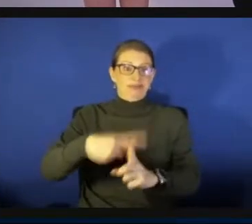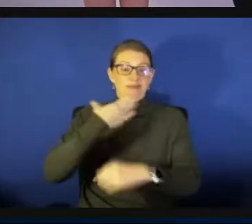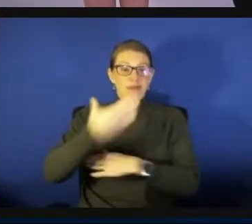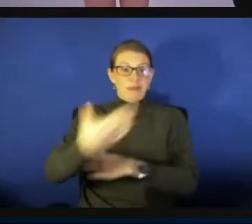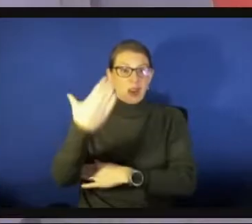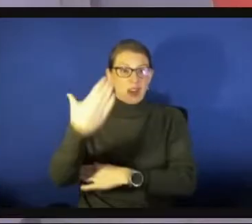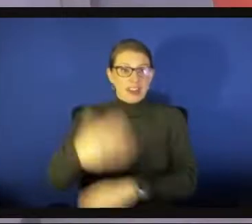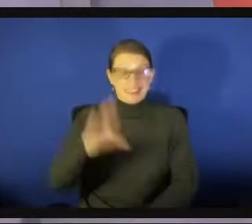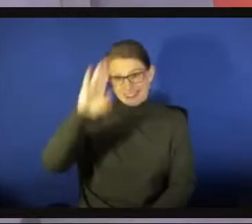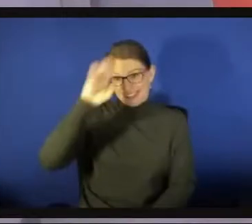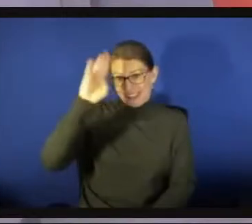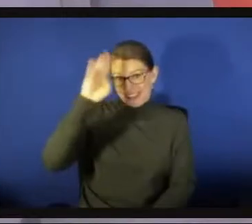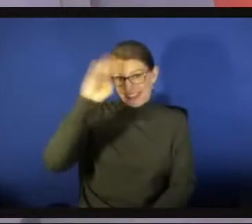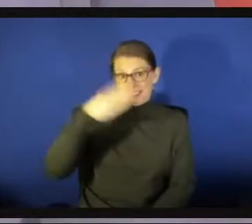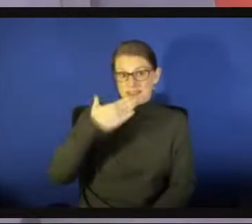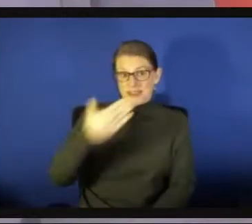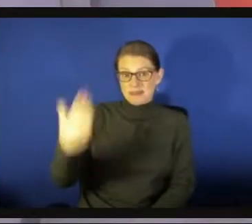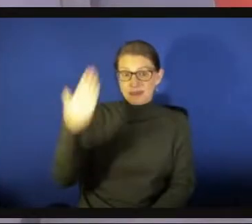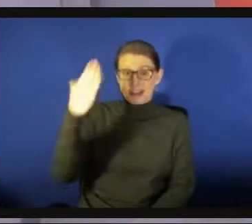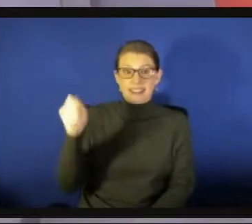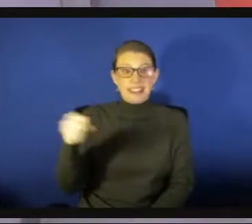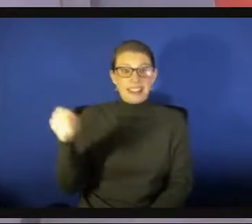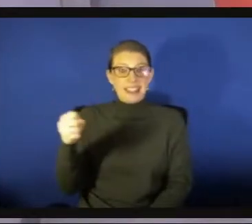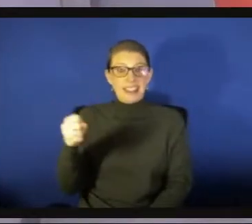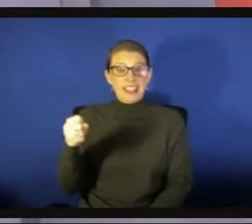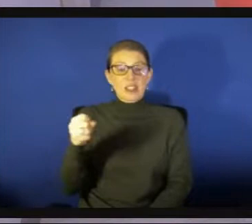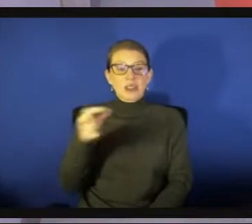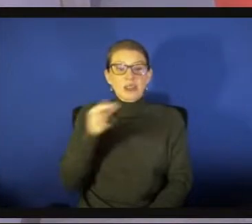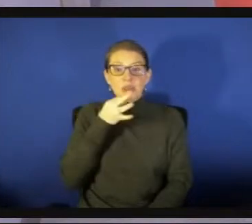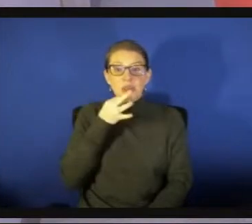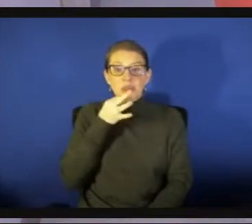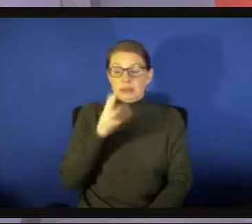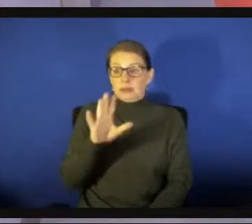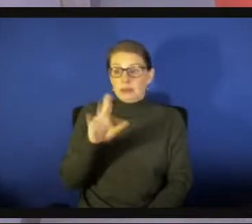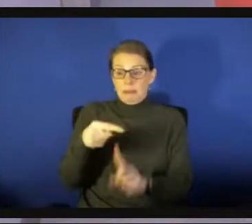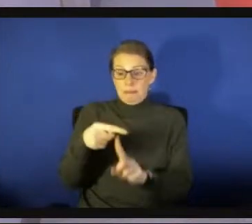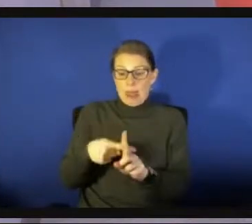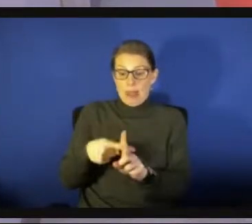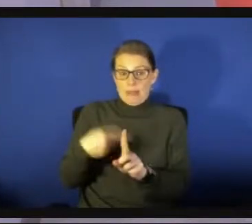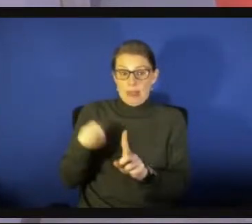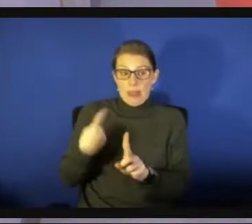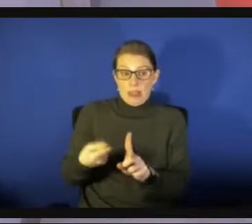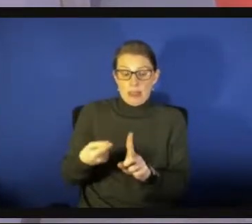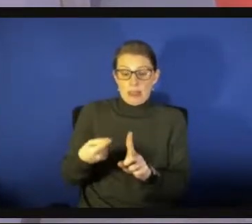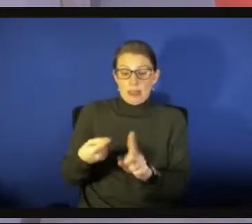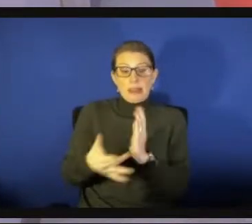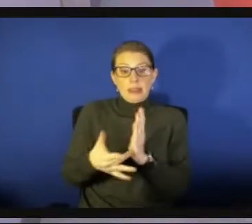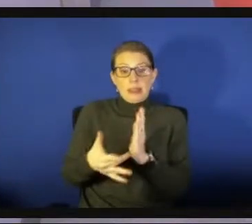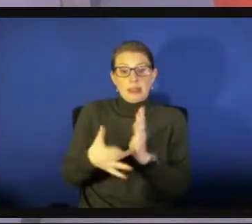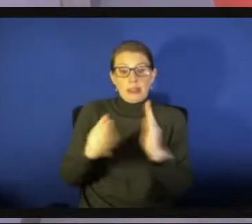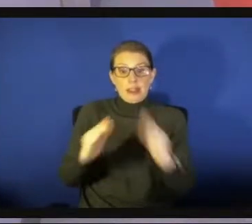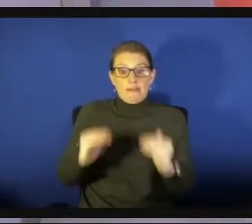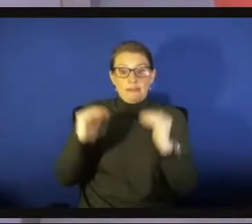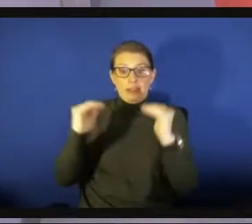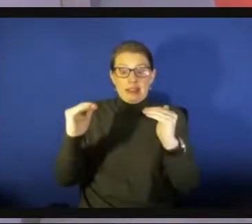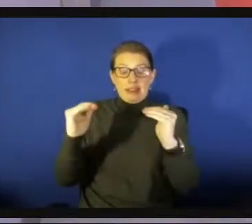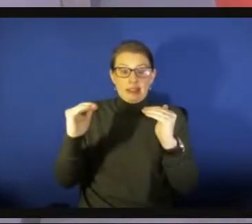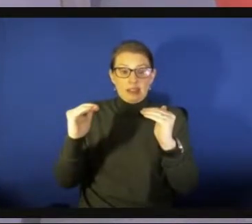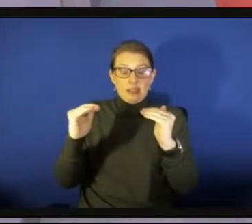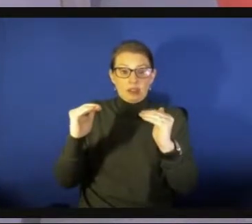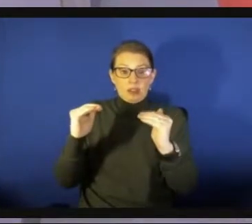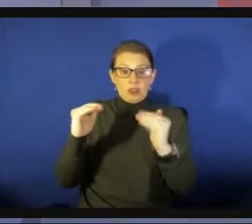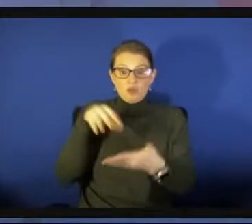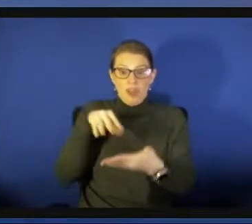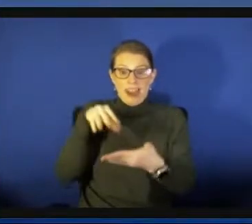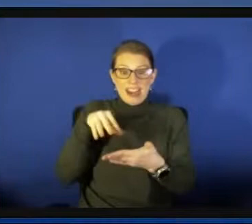Hi, Alexis. Good morning. So just in just about a month, the most technologically advanced form of radiation treatment for cancer will be